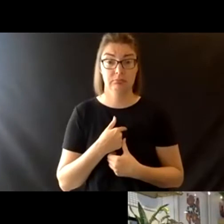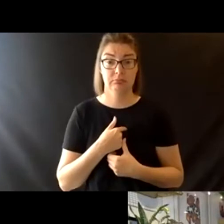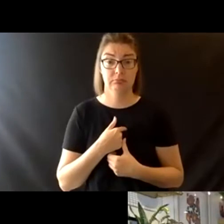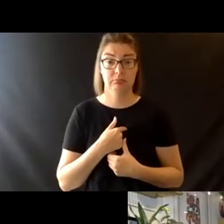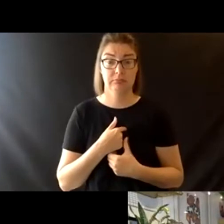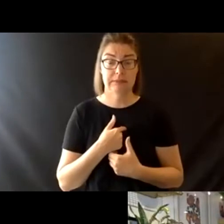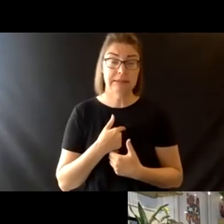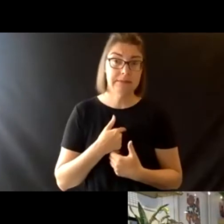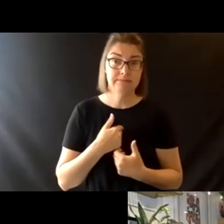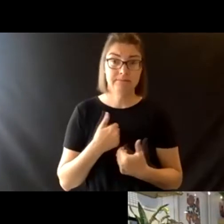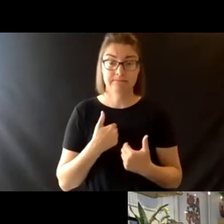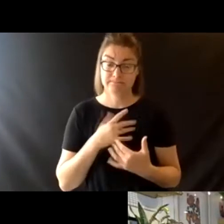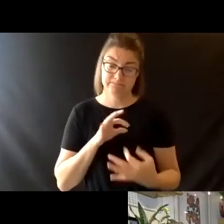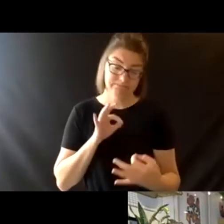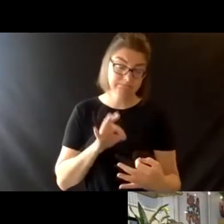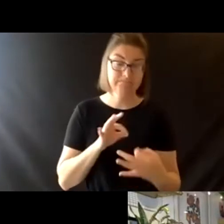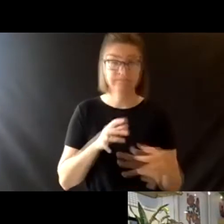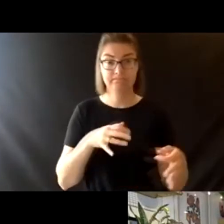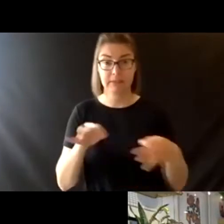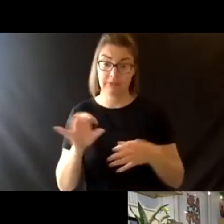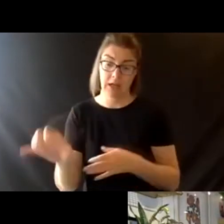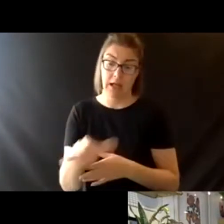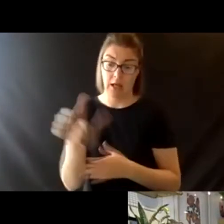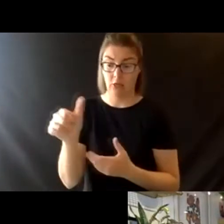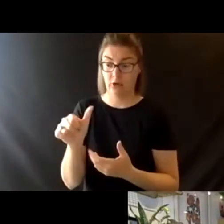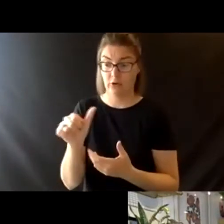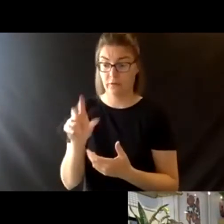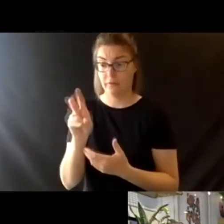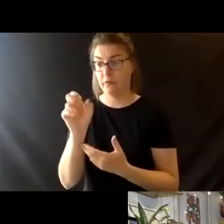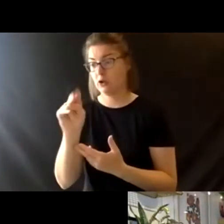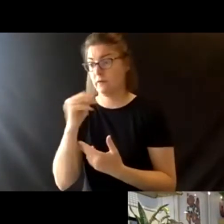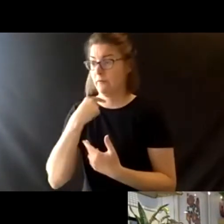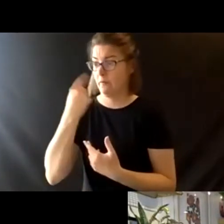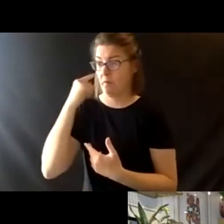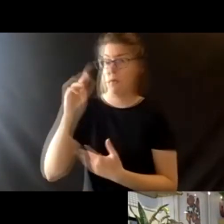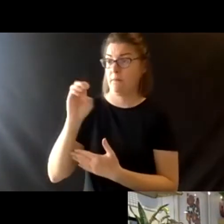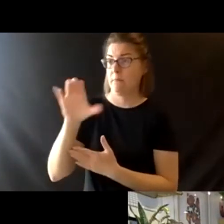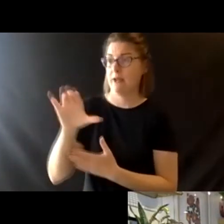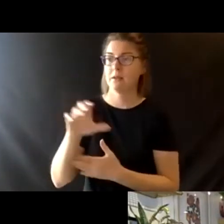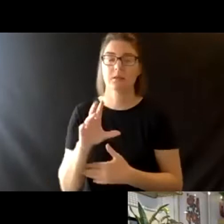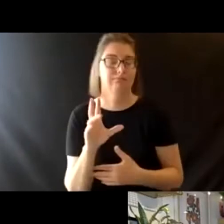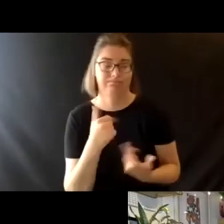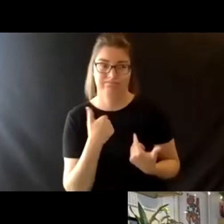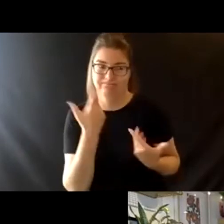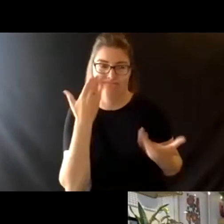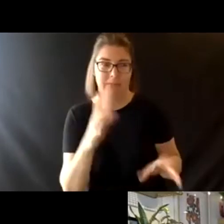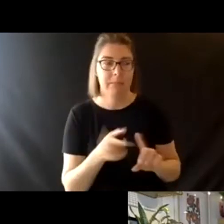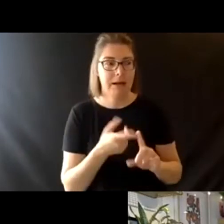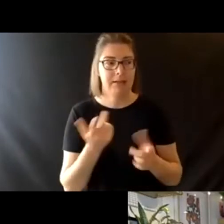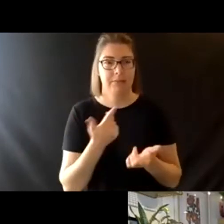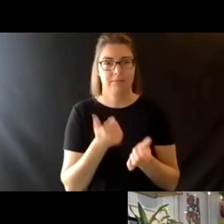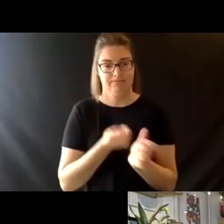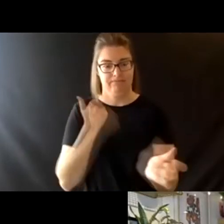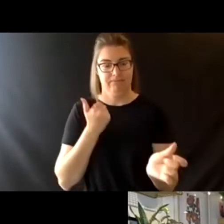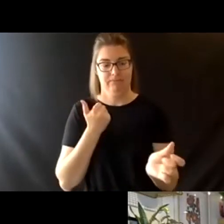you know, the perfect definition of an alternative version of masculinity, but just moving away from sort of what we're taught growing up,